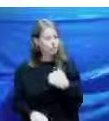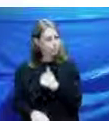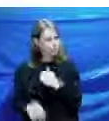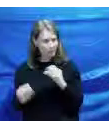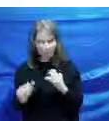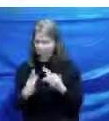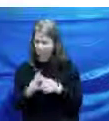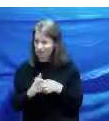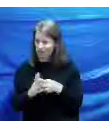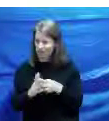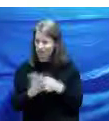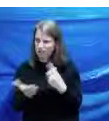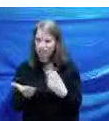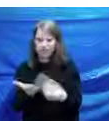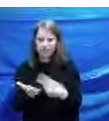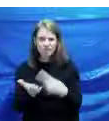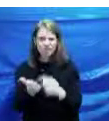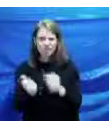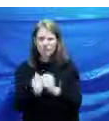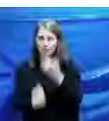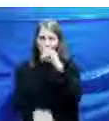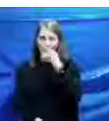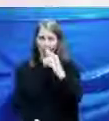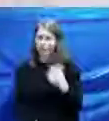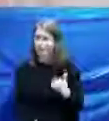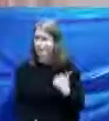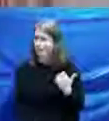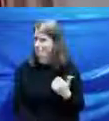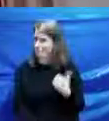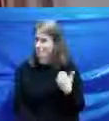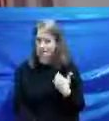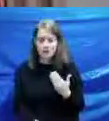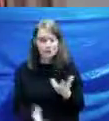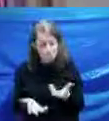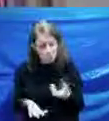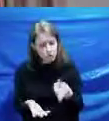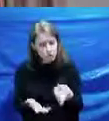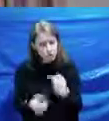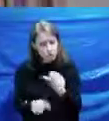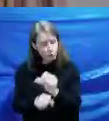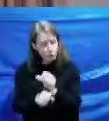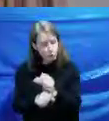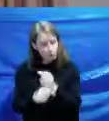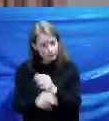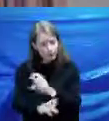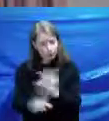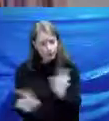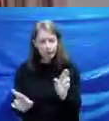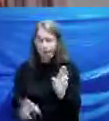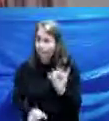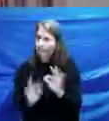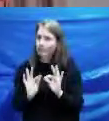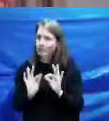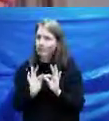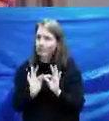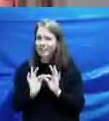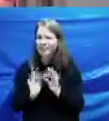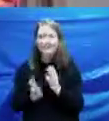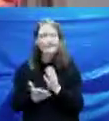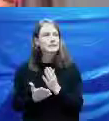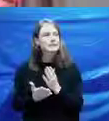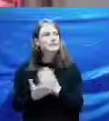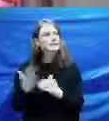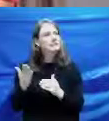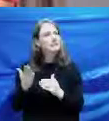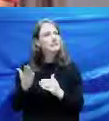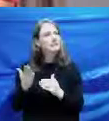about what it means to be ready. Like, you are actually working at getting ready. That is important. I've been in conversations where people say, yeah, but we wouldn't really